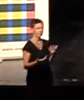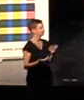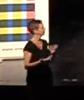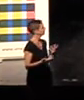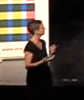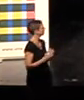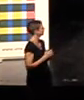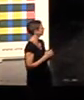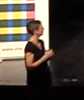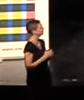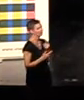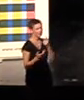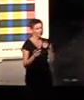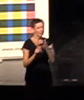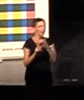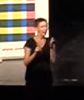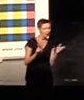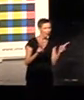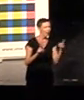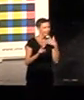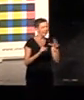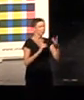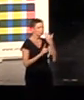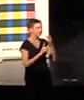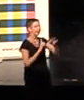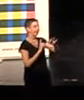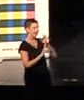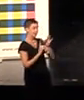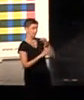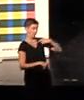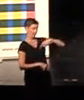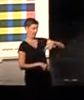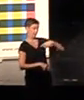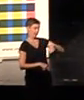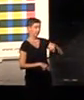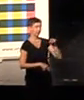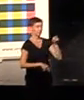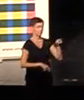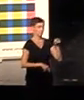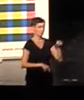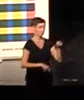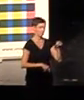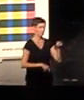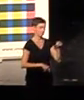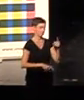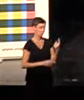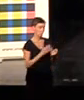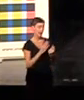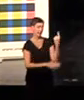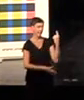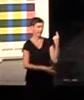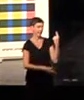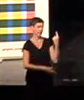just oud zuid op de teksten want ook al jullie ooit interviewt this week on on a man what a punten